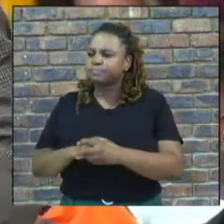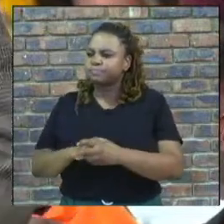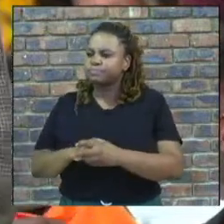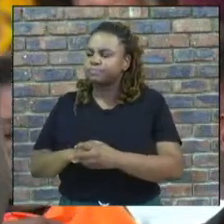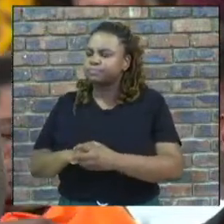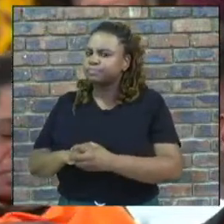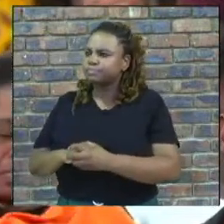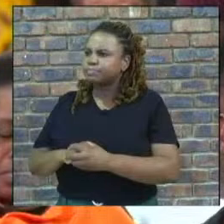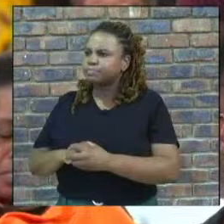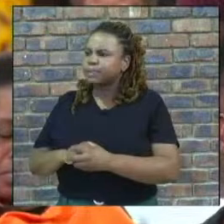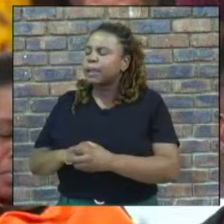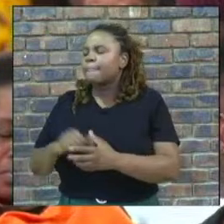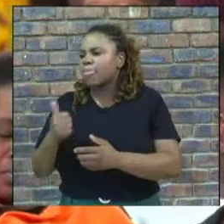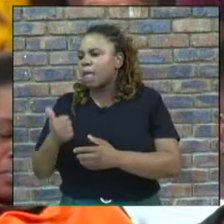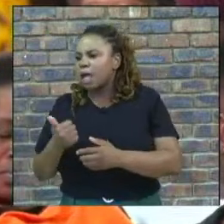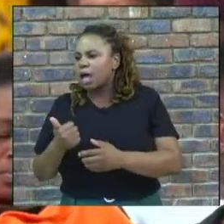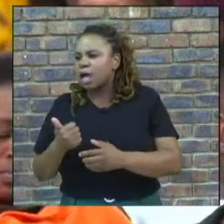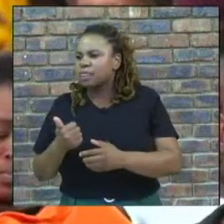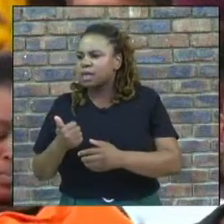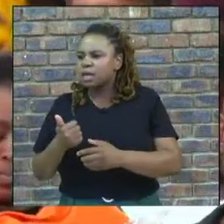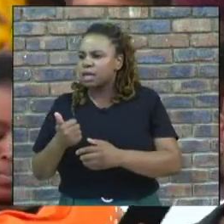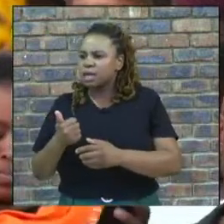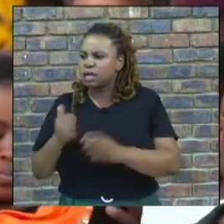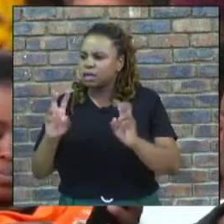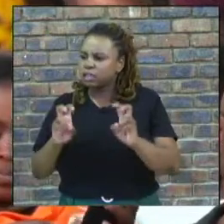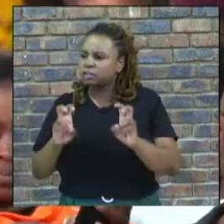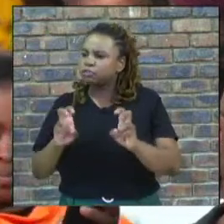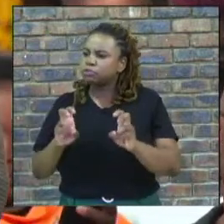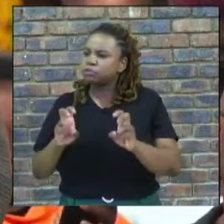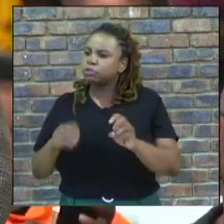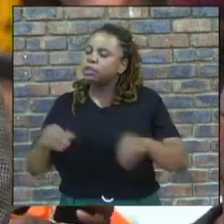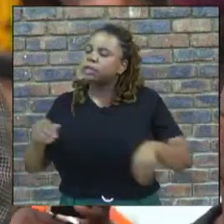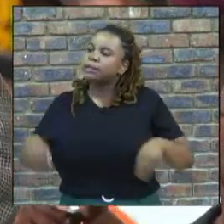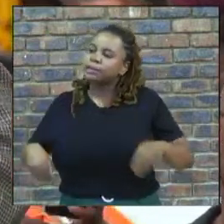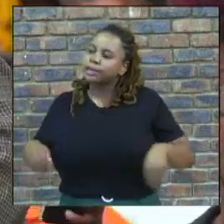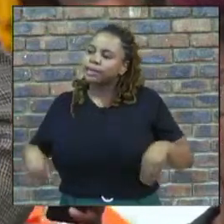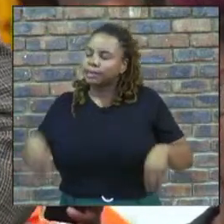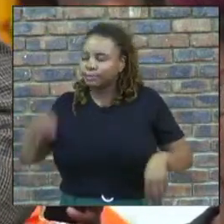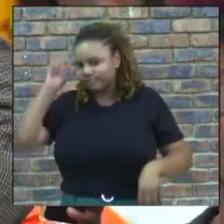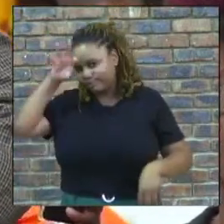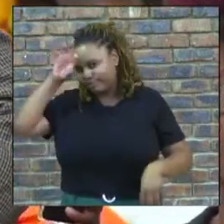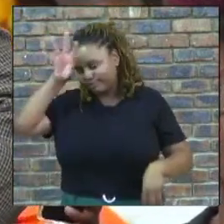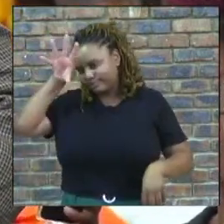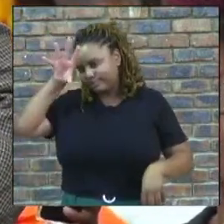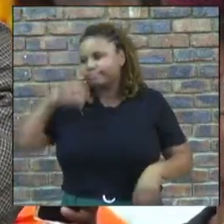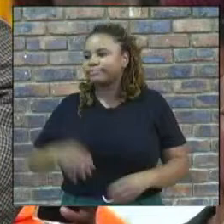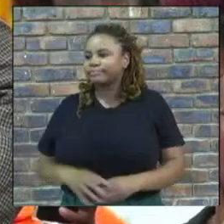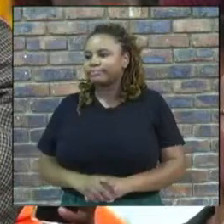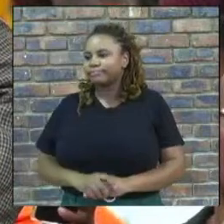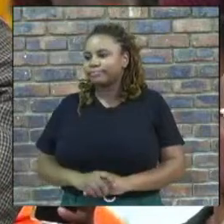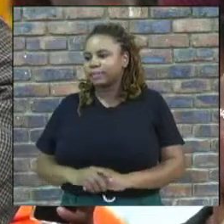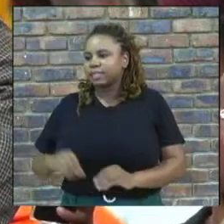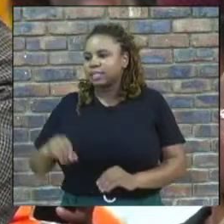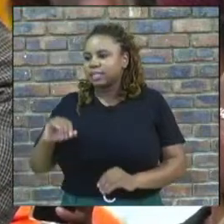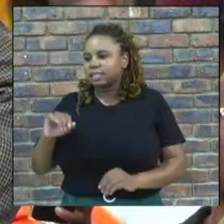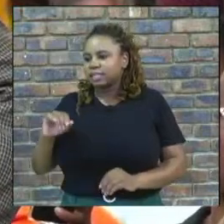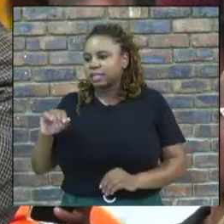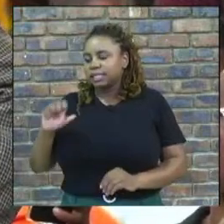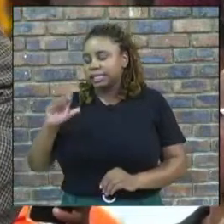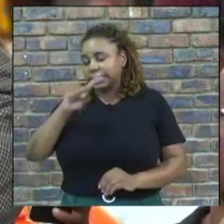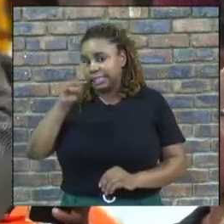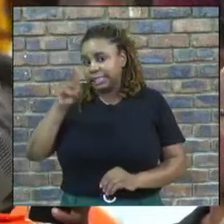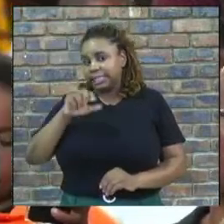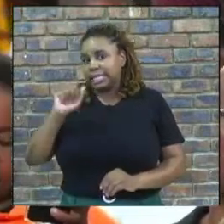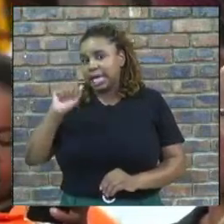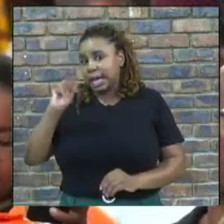other issue esinayo i-issue yamazamazama ukuthi kahle kahle indaba yamazamazama iqedwa nene